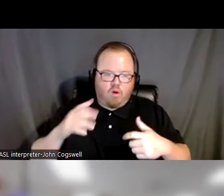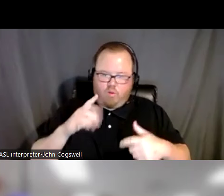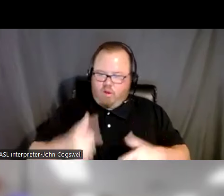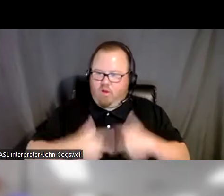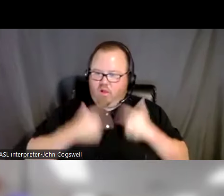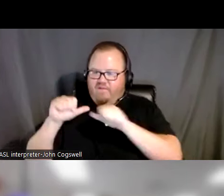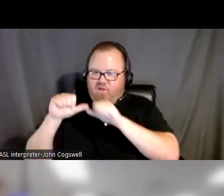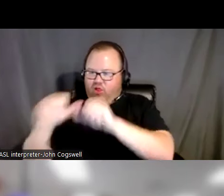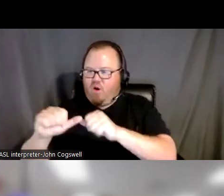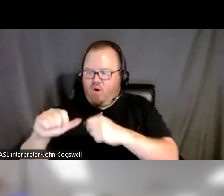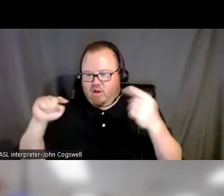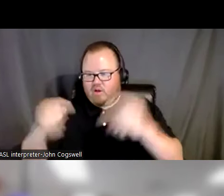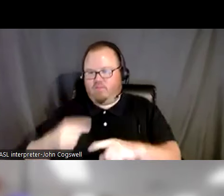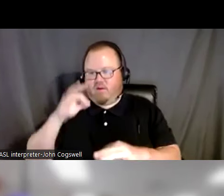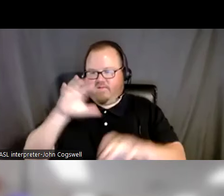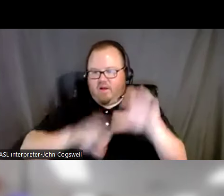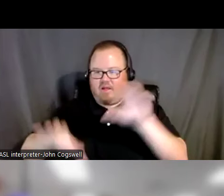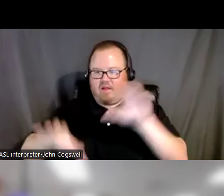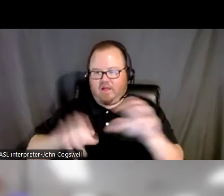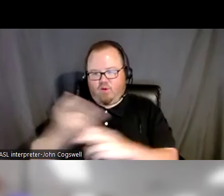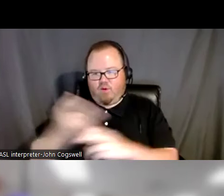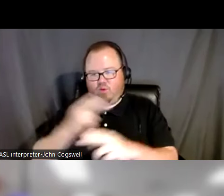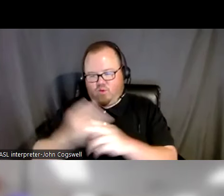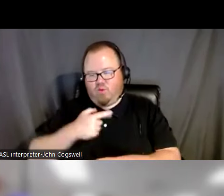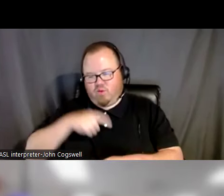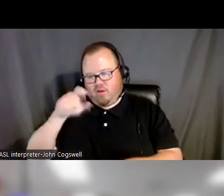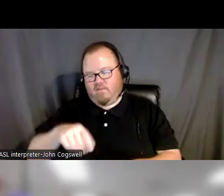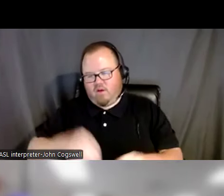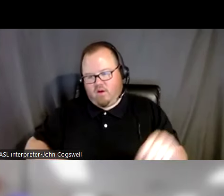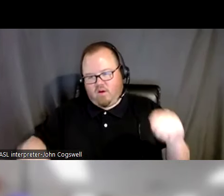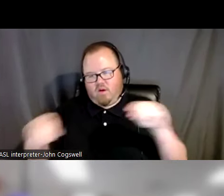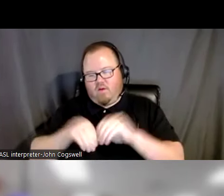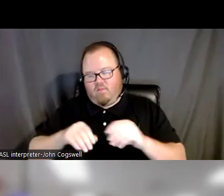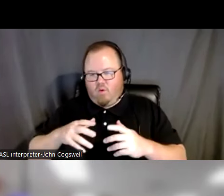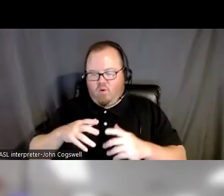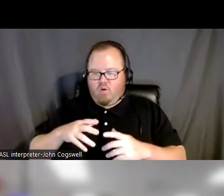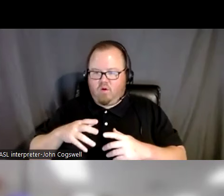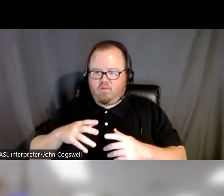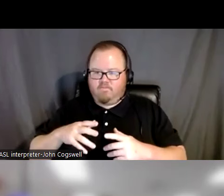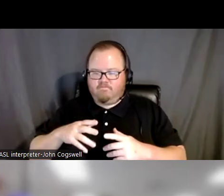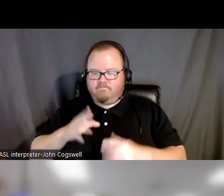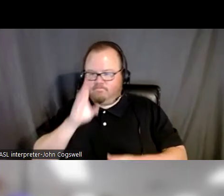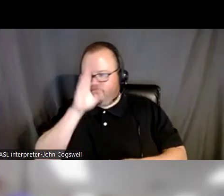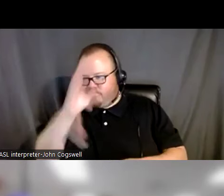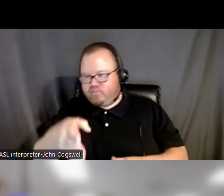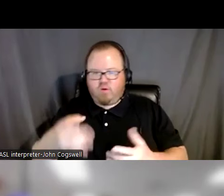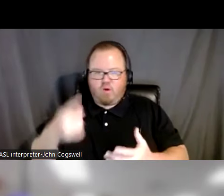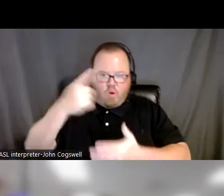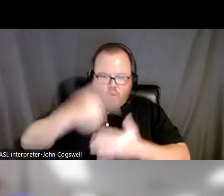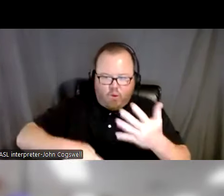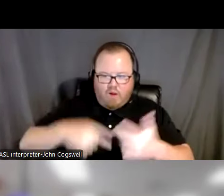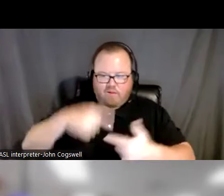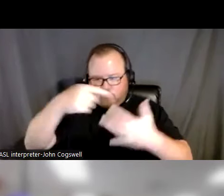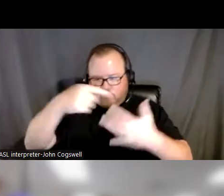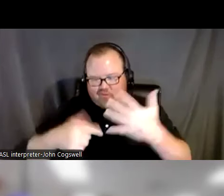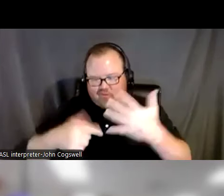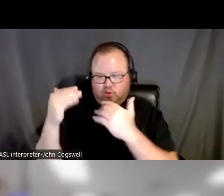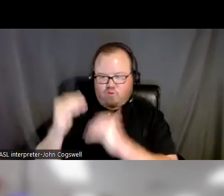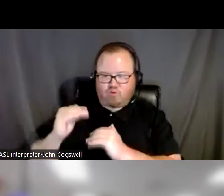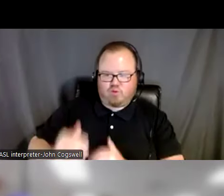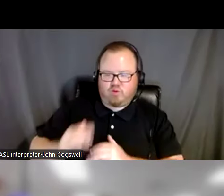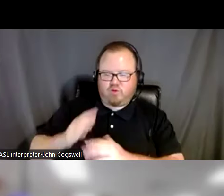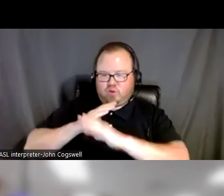because of the chemicals that they use. So we need to be more robust in saying what we need to be restricting access to, I